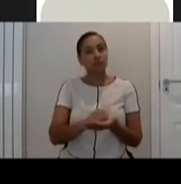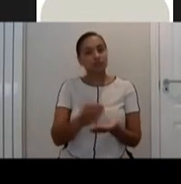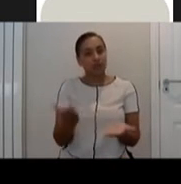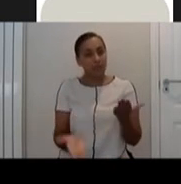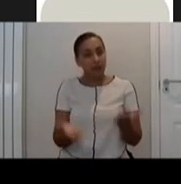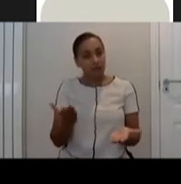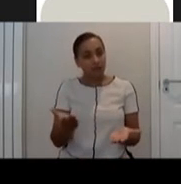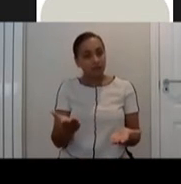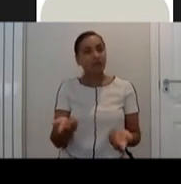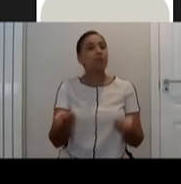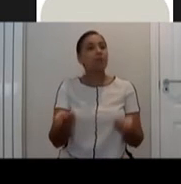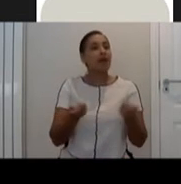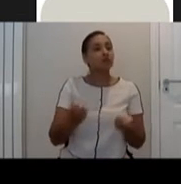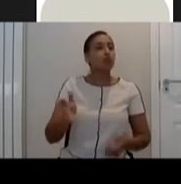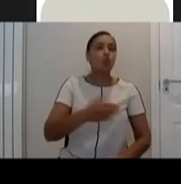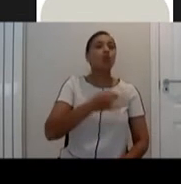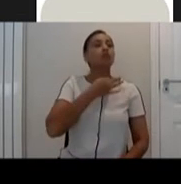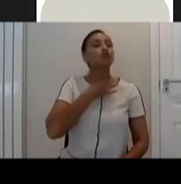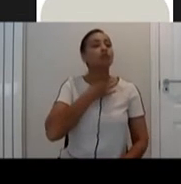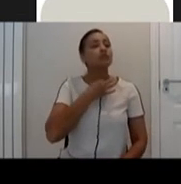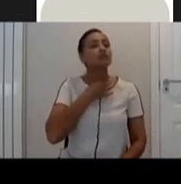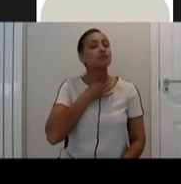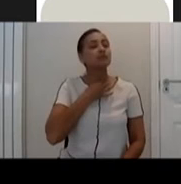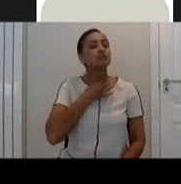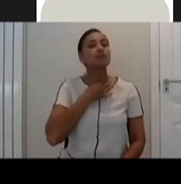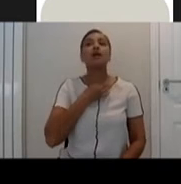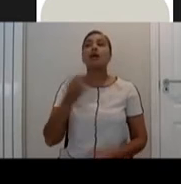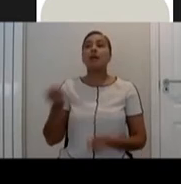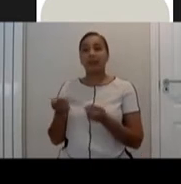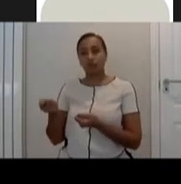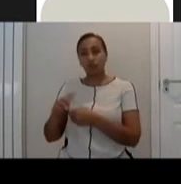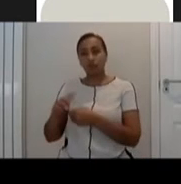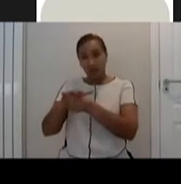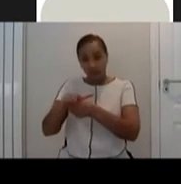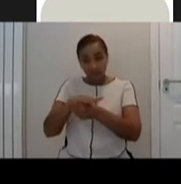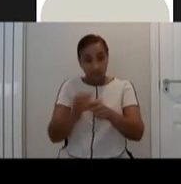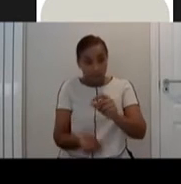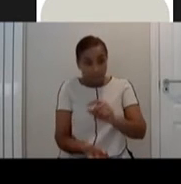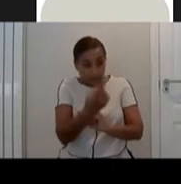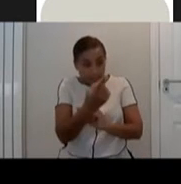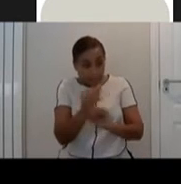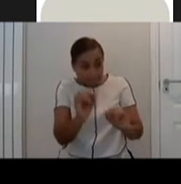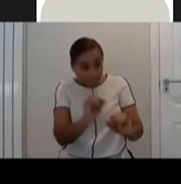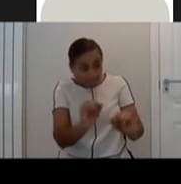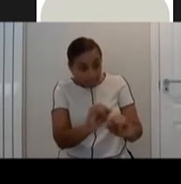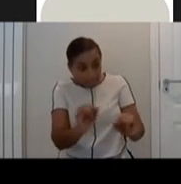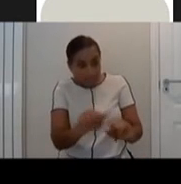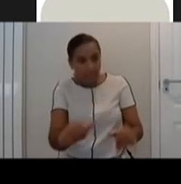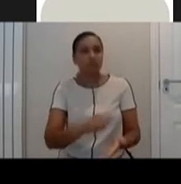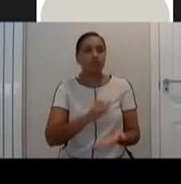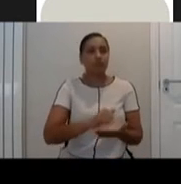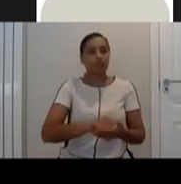and managing cases if and when they do occur in a very